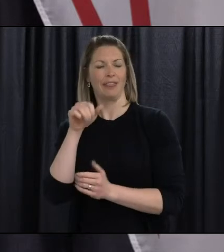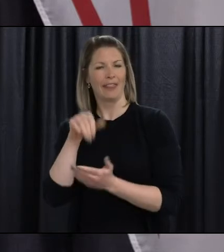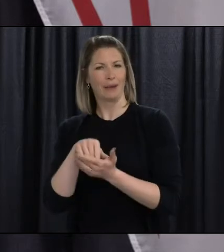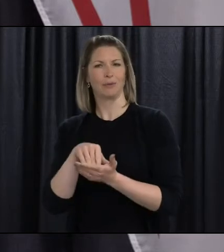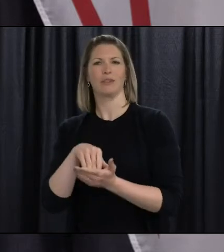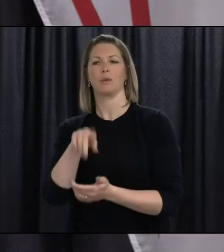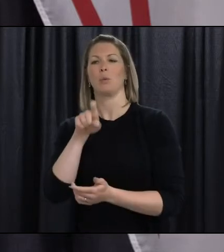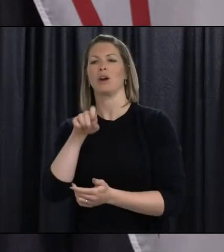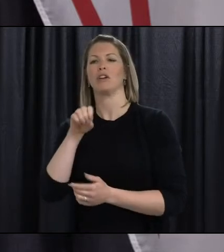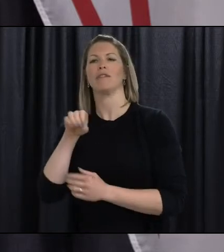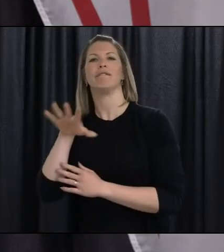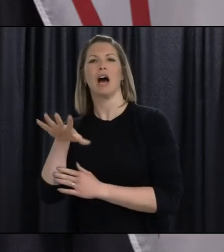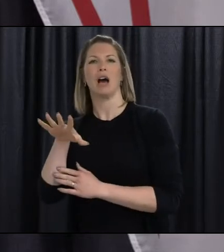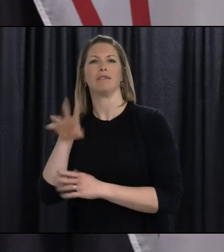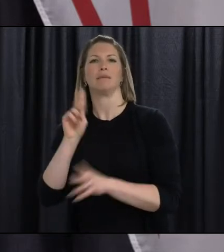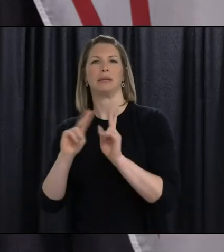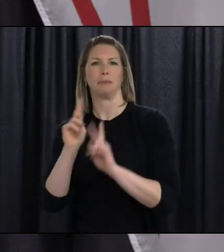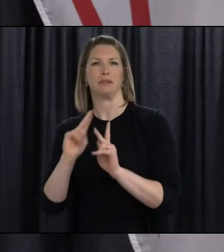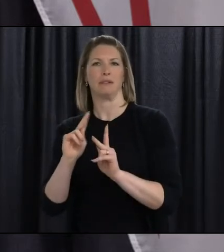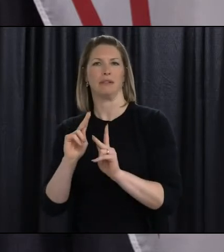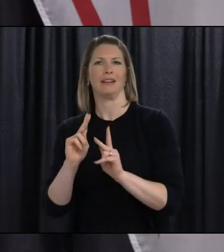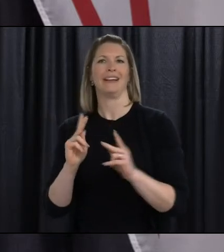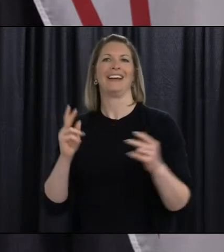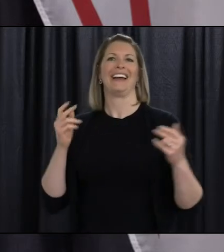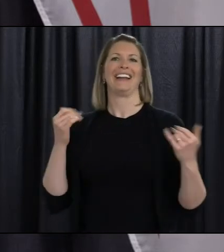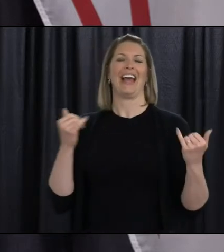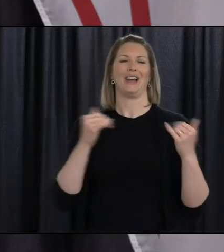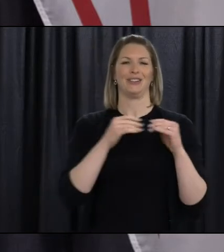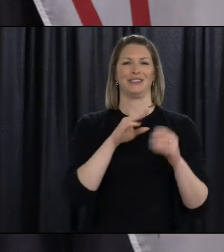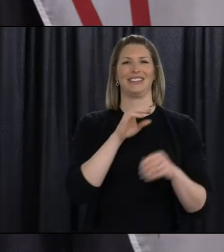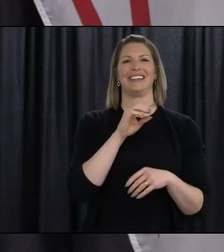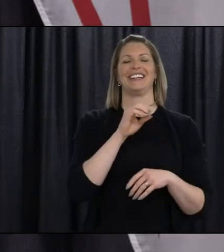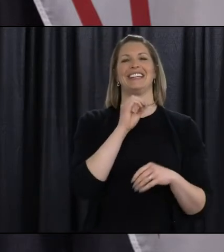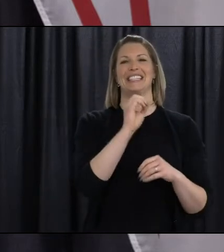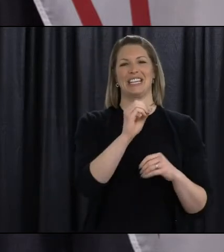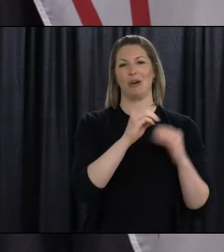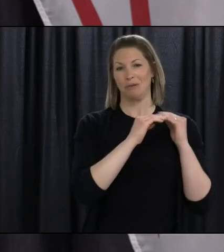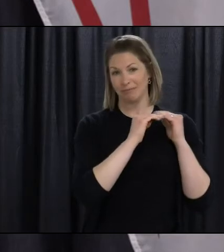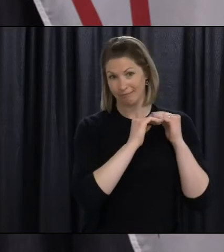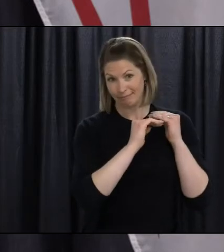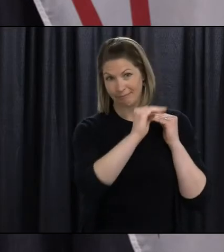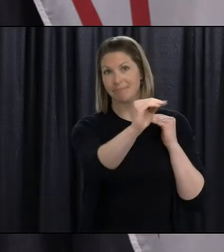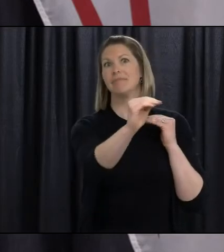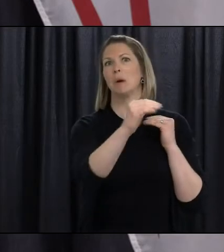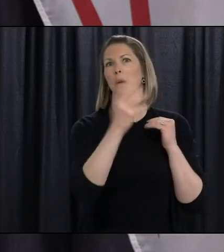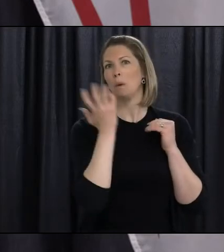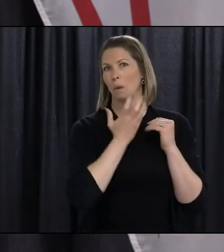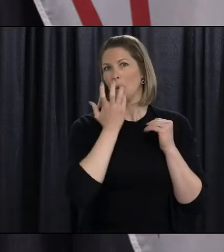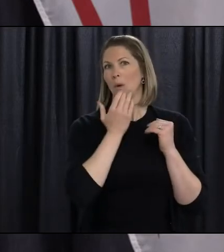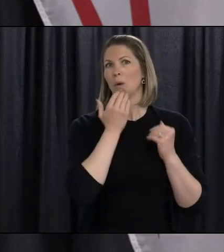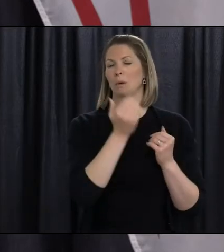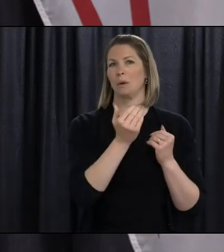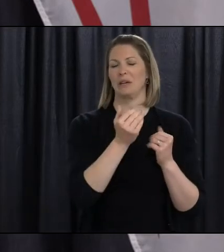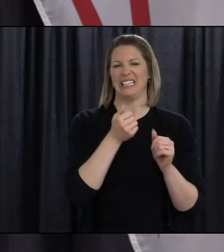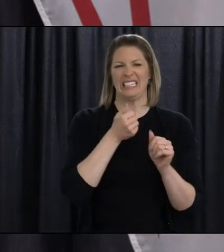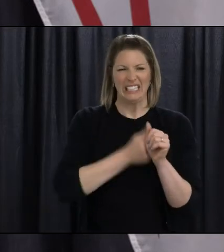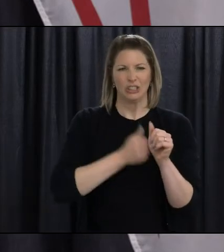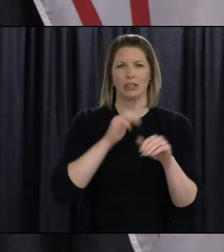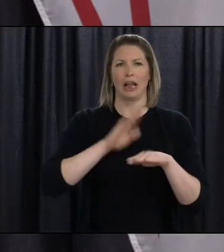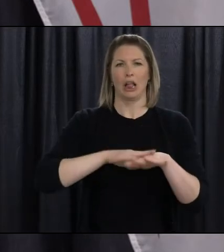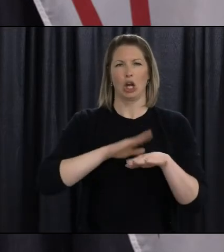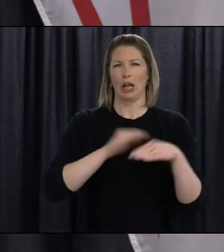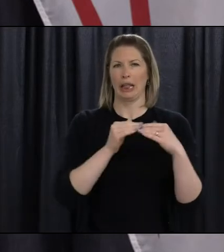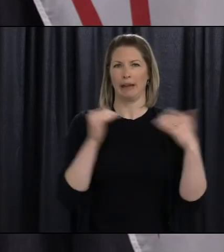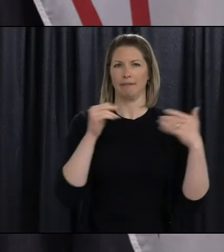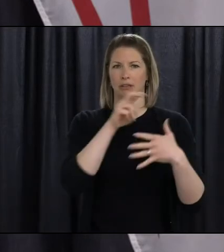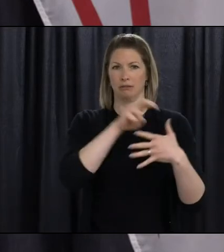province low. This is the result of our collective actions and exactly what we hope to achieve at each alert level. Continuing to follow the